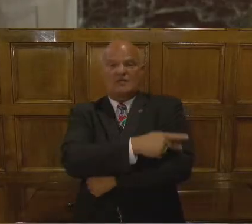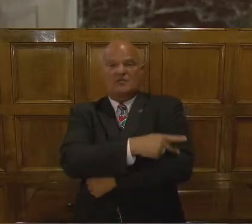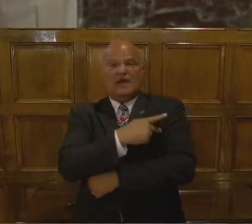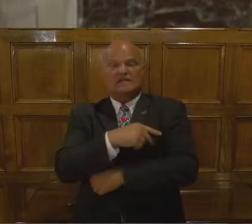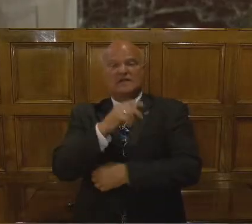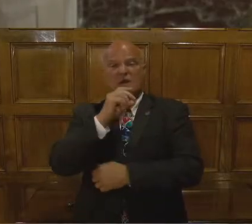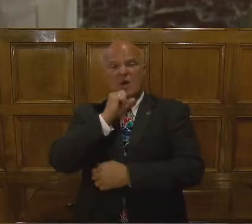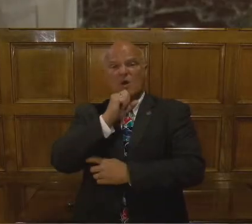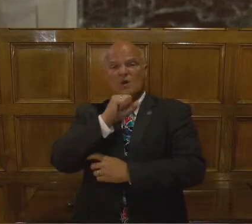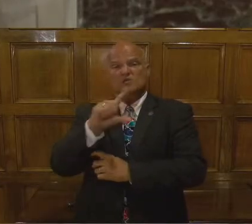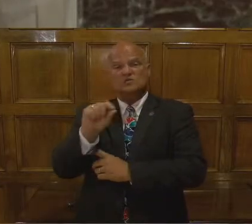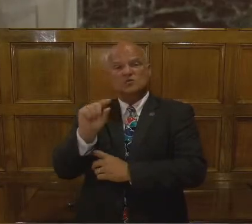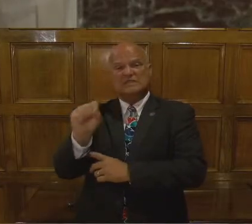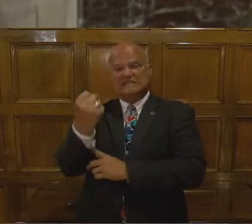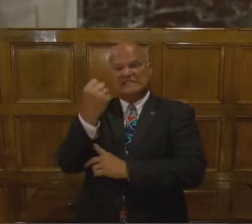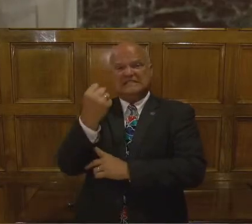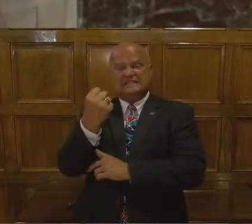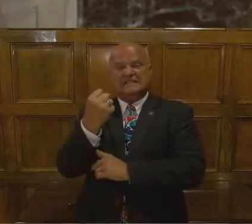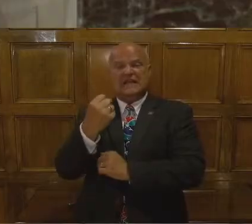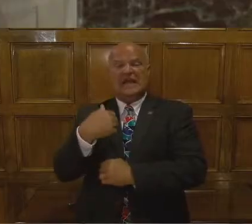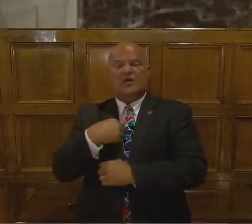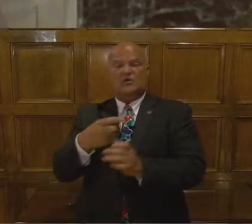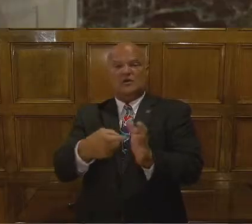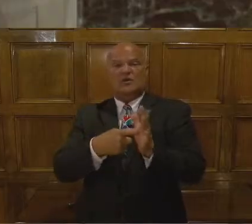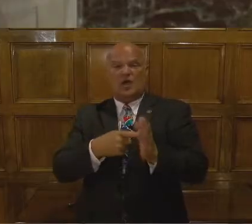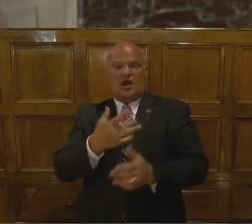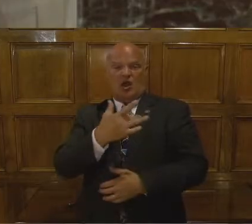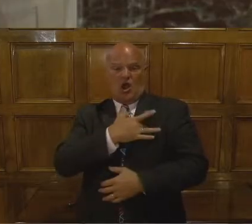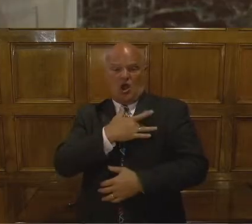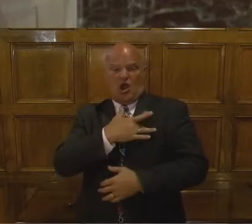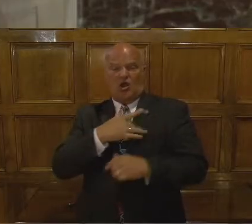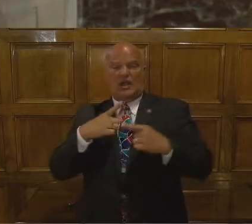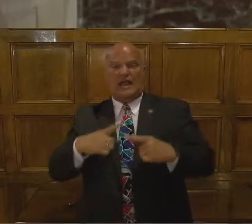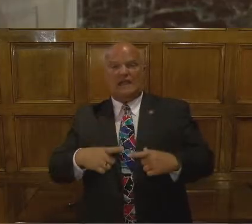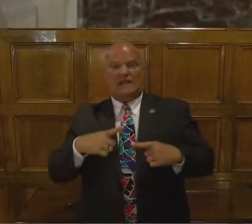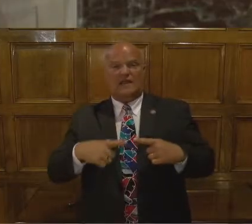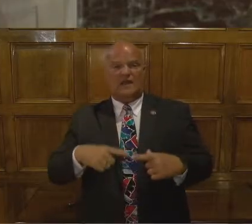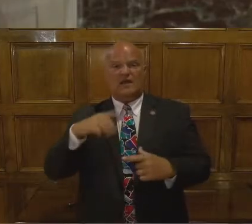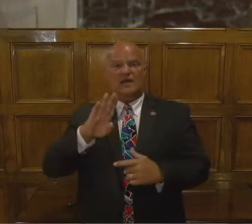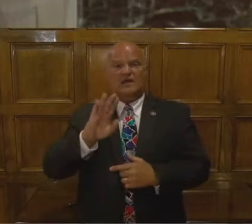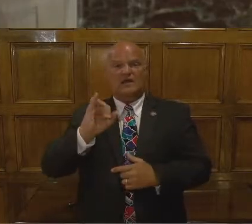their 20s who've required heart-lung bypass to manage their